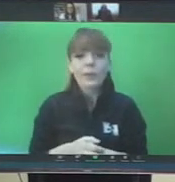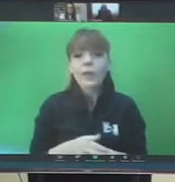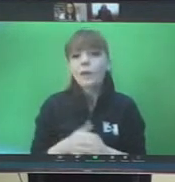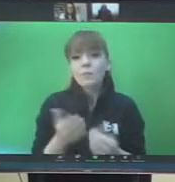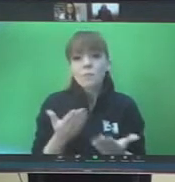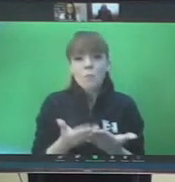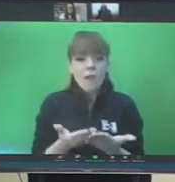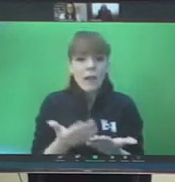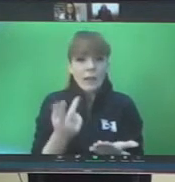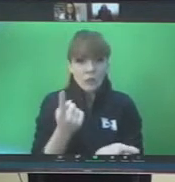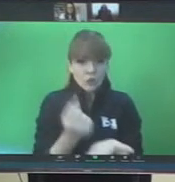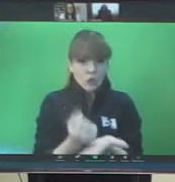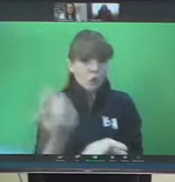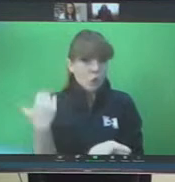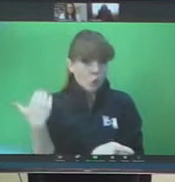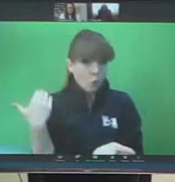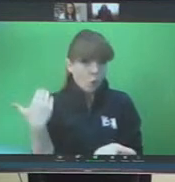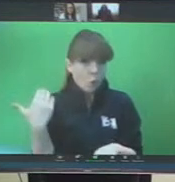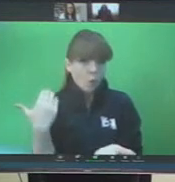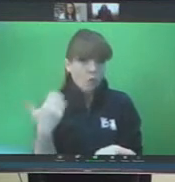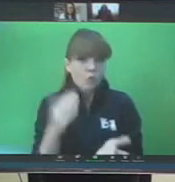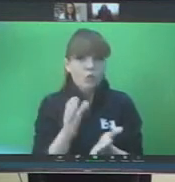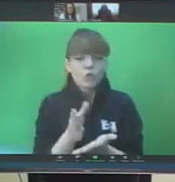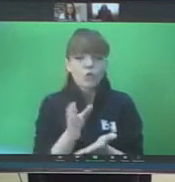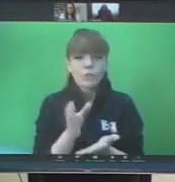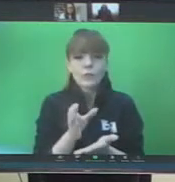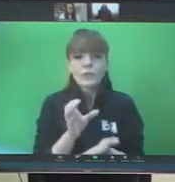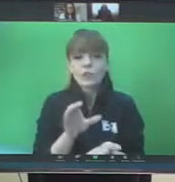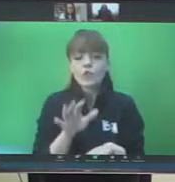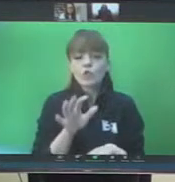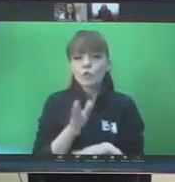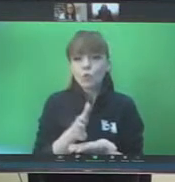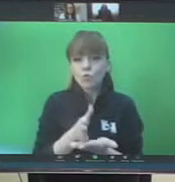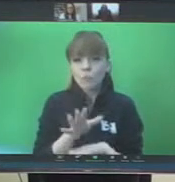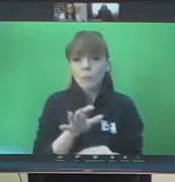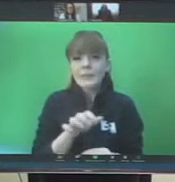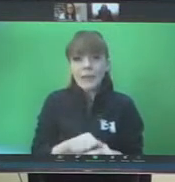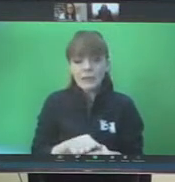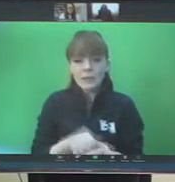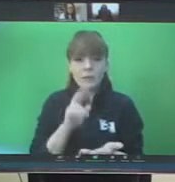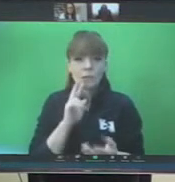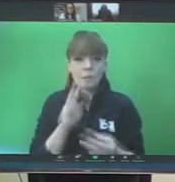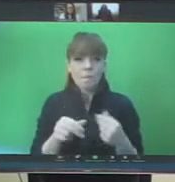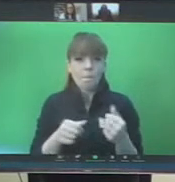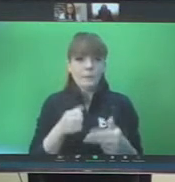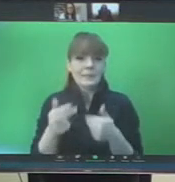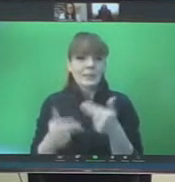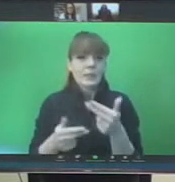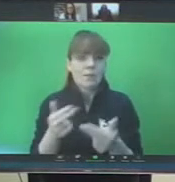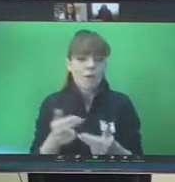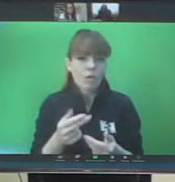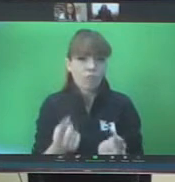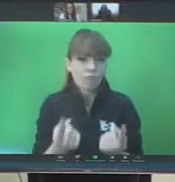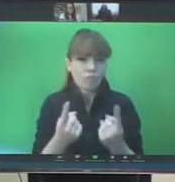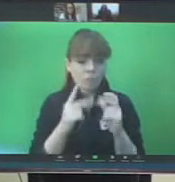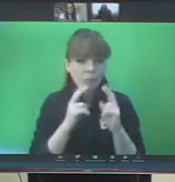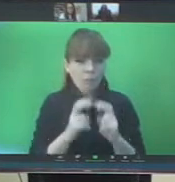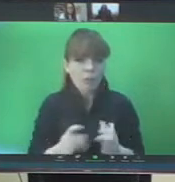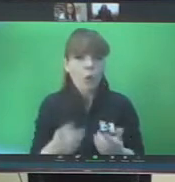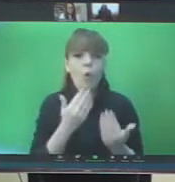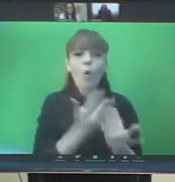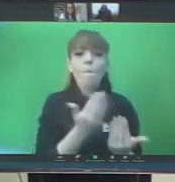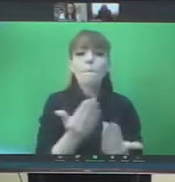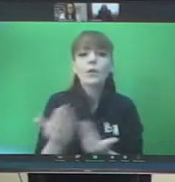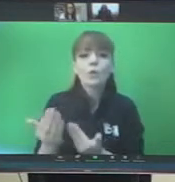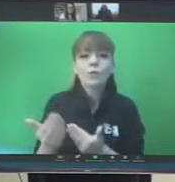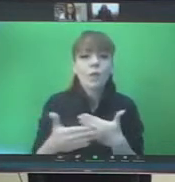Avakumovna. Ukrinform, just a week ago, the employment service presented quite a powerful